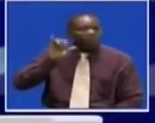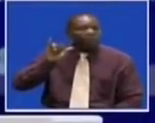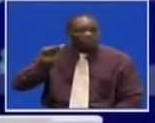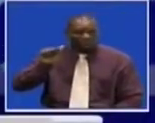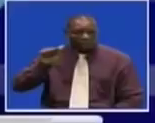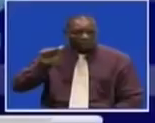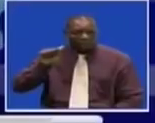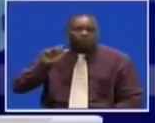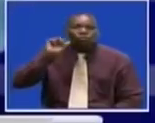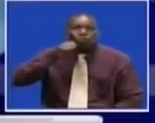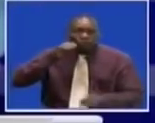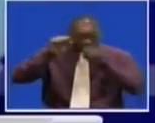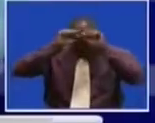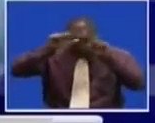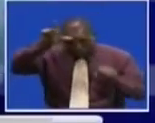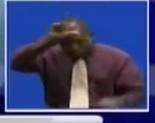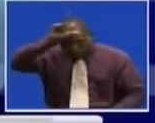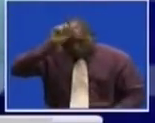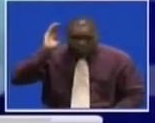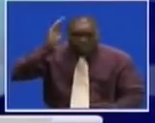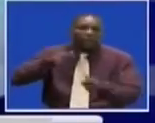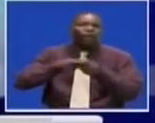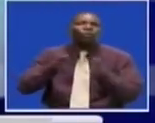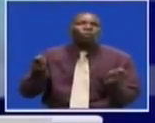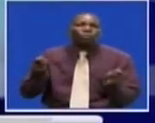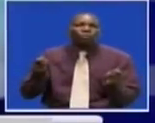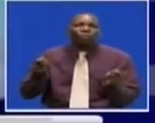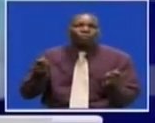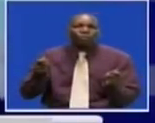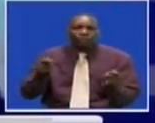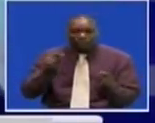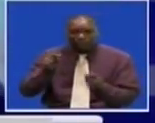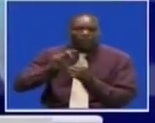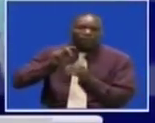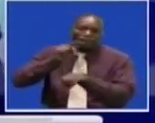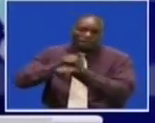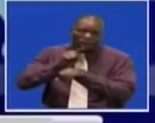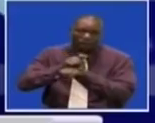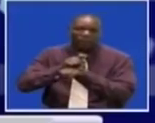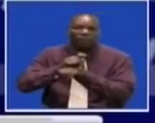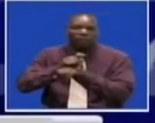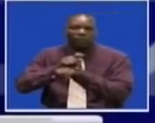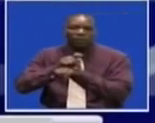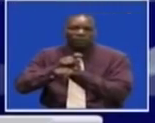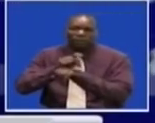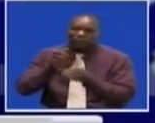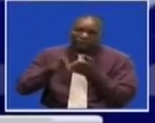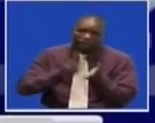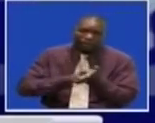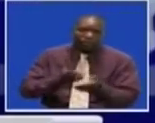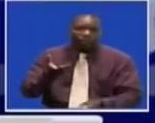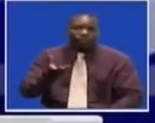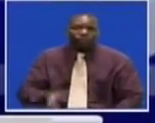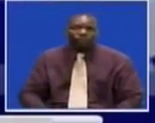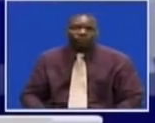Lungu is tomorrow expected to launch the Zampam Outgrower Scheme in Kanchibia. Details in